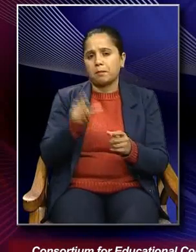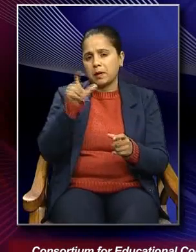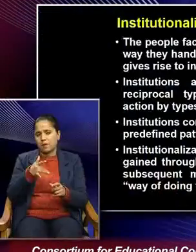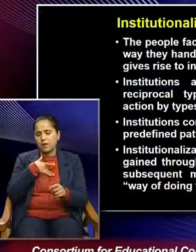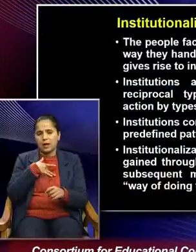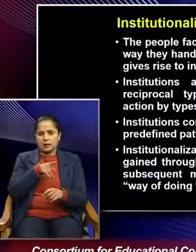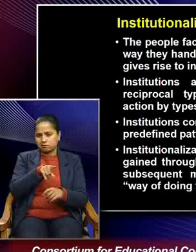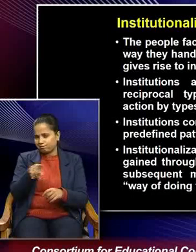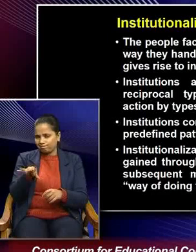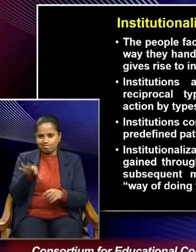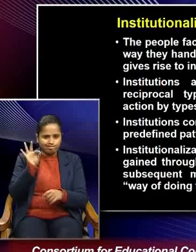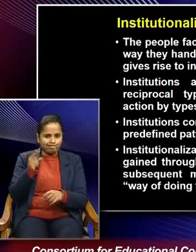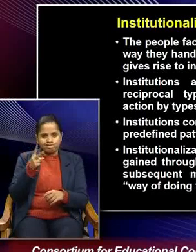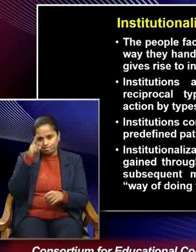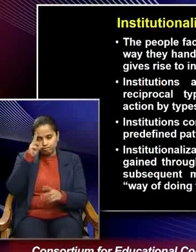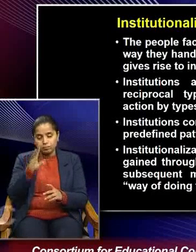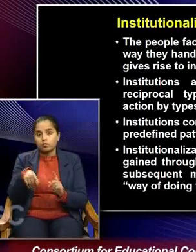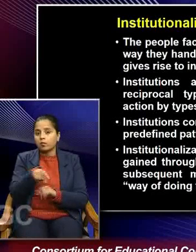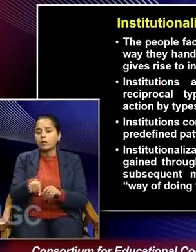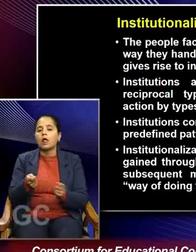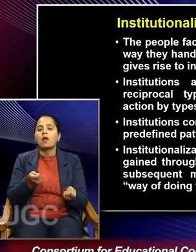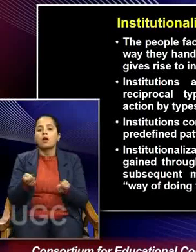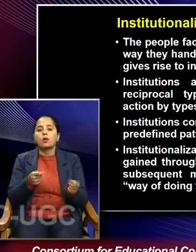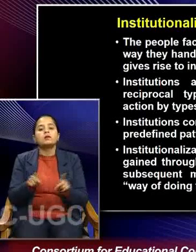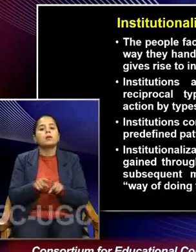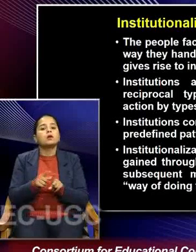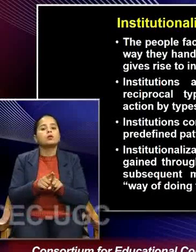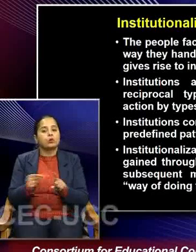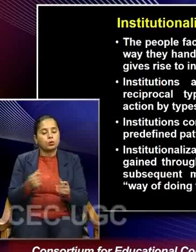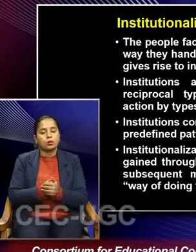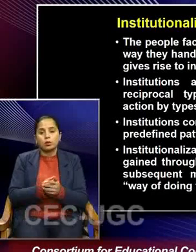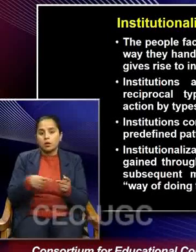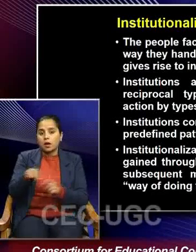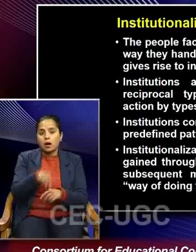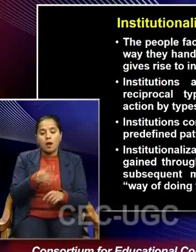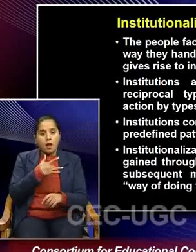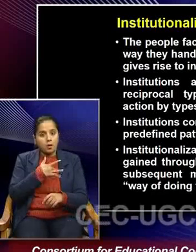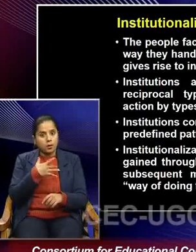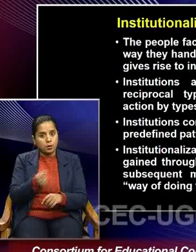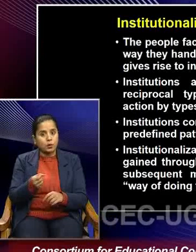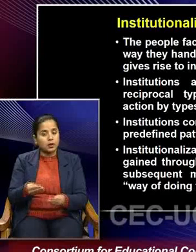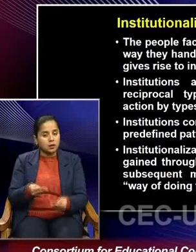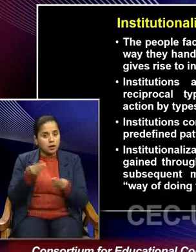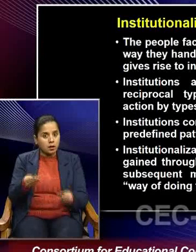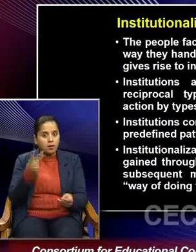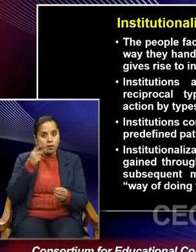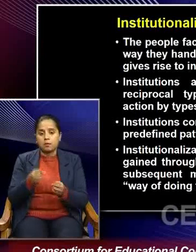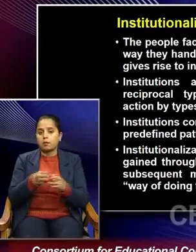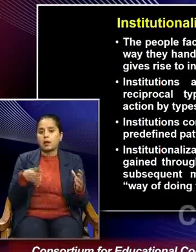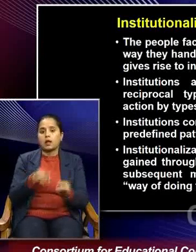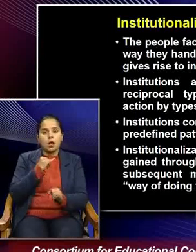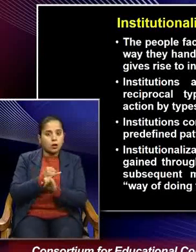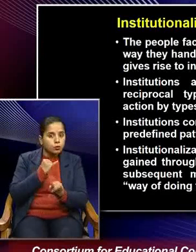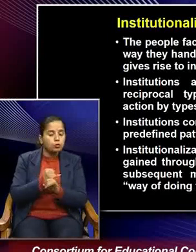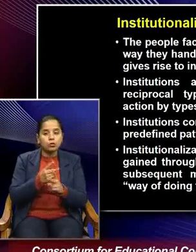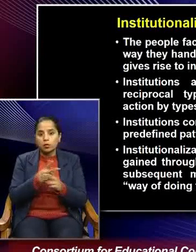choices. It is the way we handle them. And when habitualized, give rise to